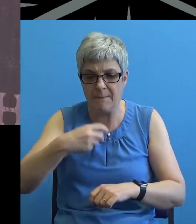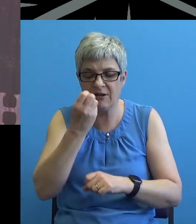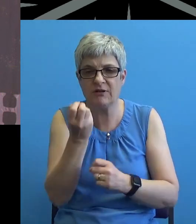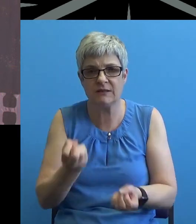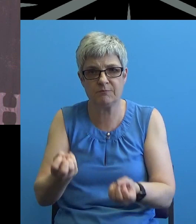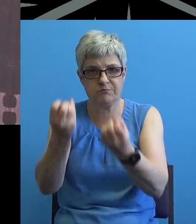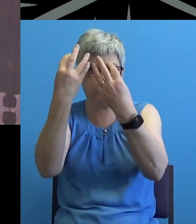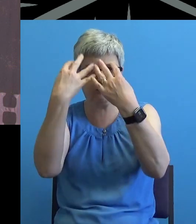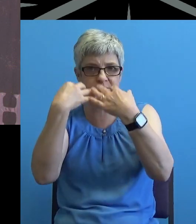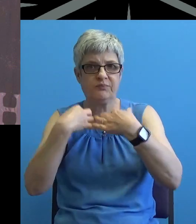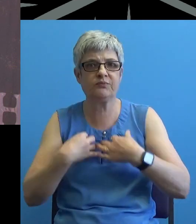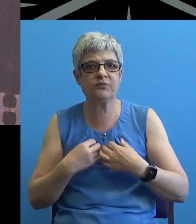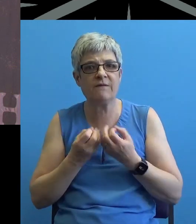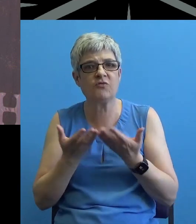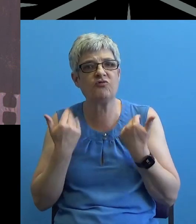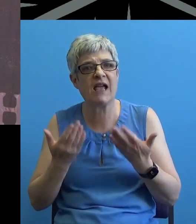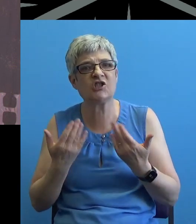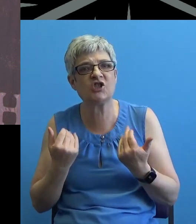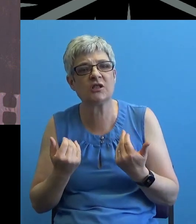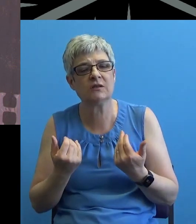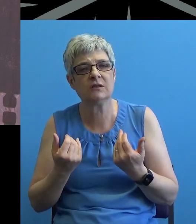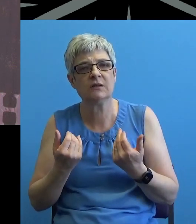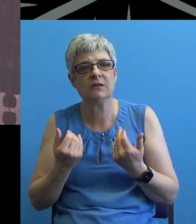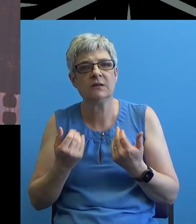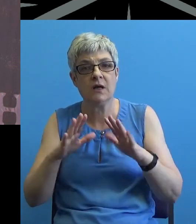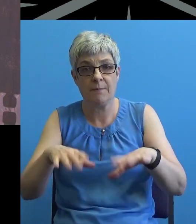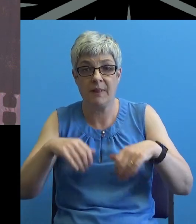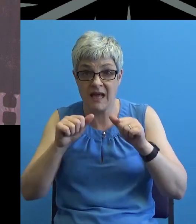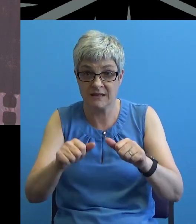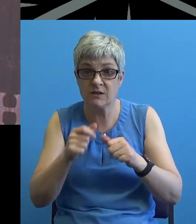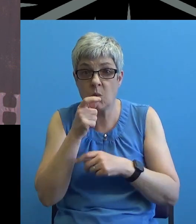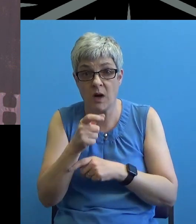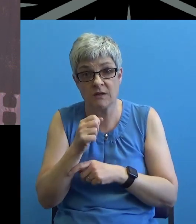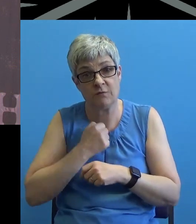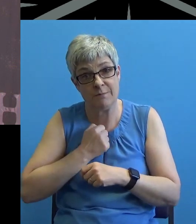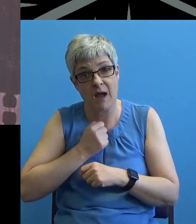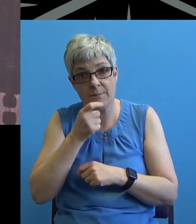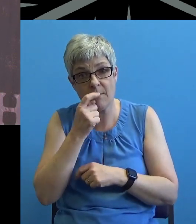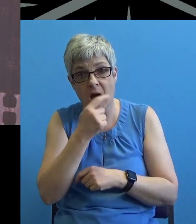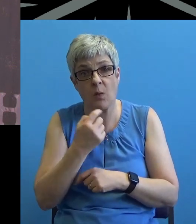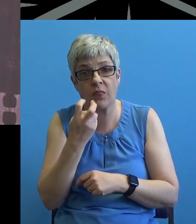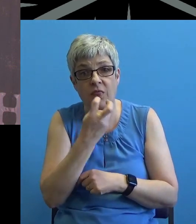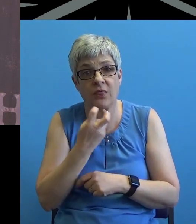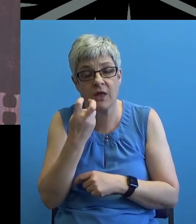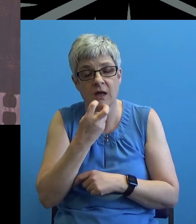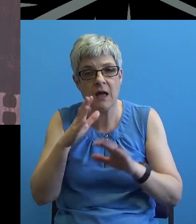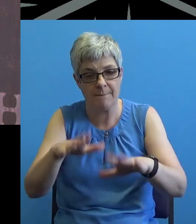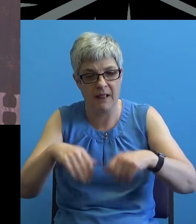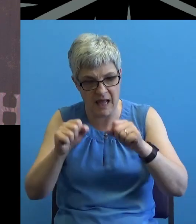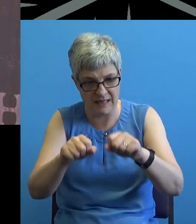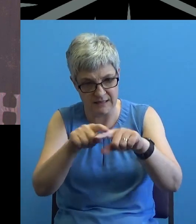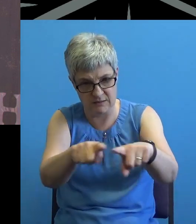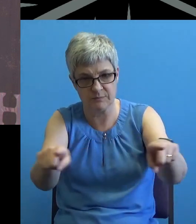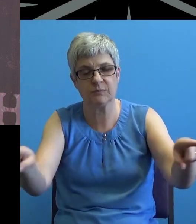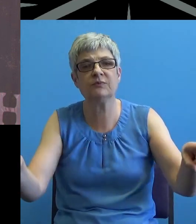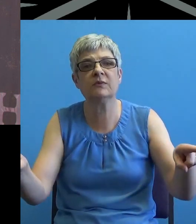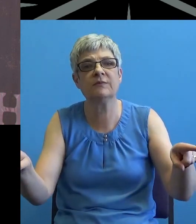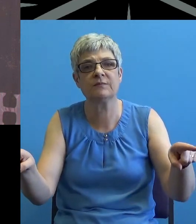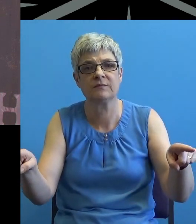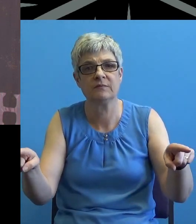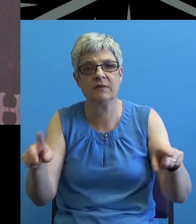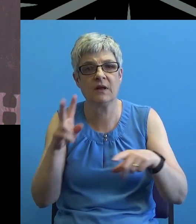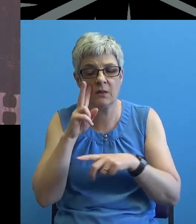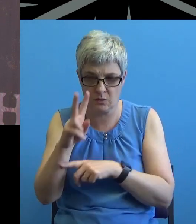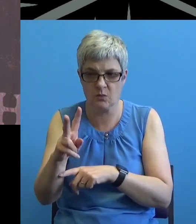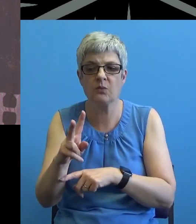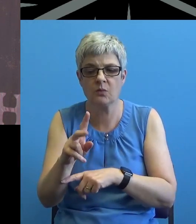afresh in us. Bless these words from my mouth. Bless those who hear and those who